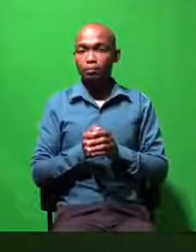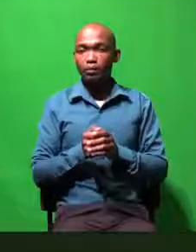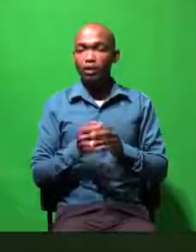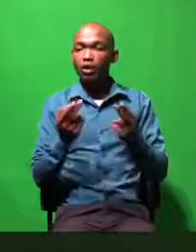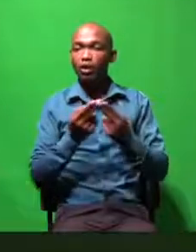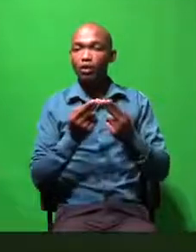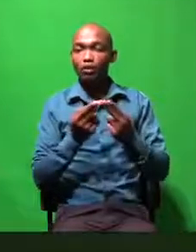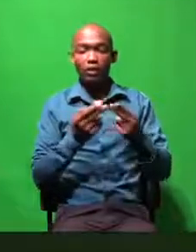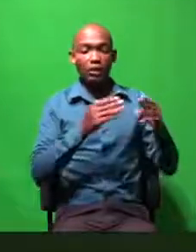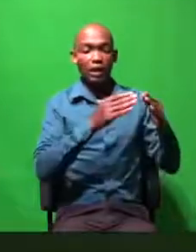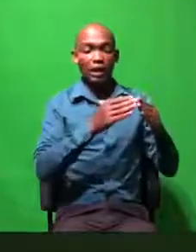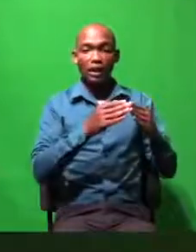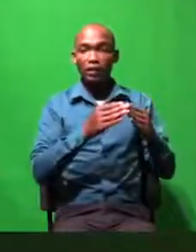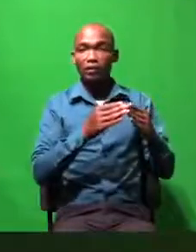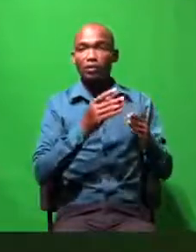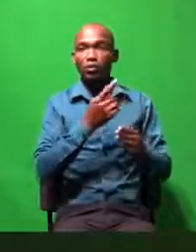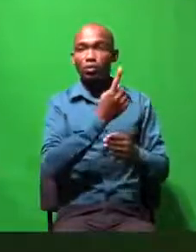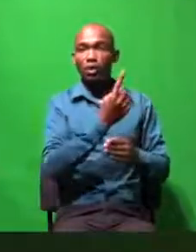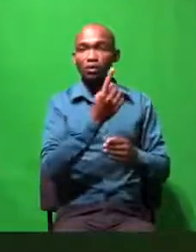an angle. This one,